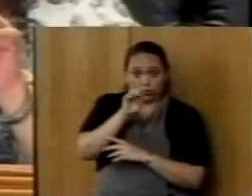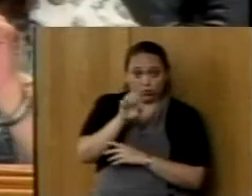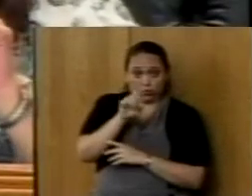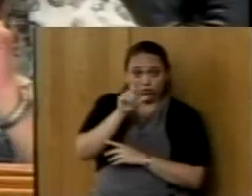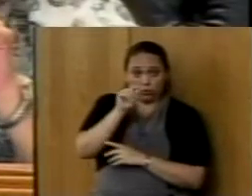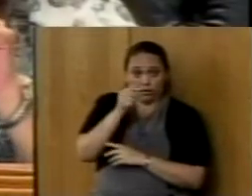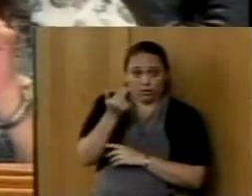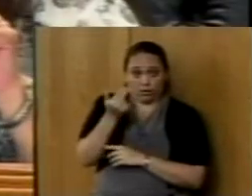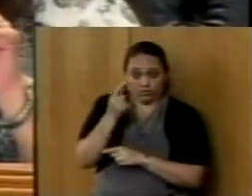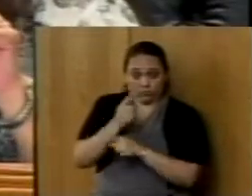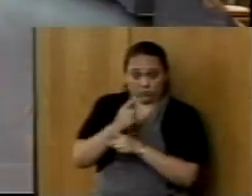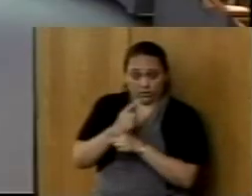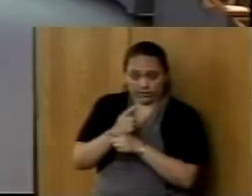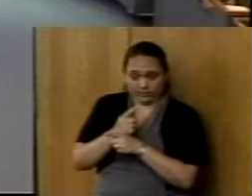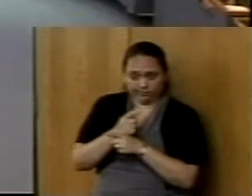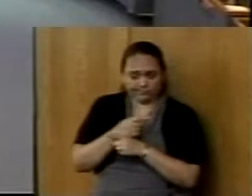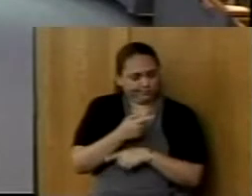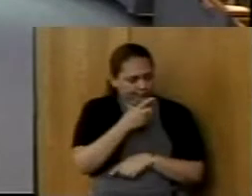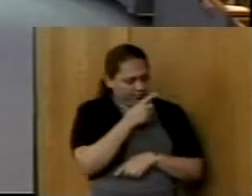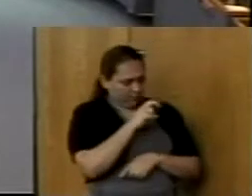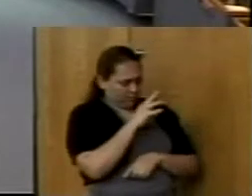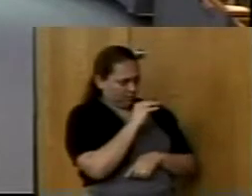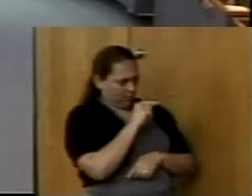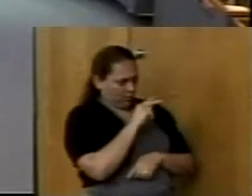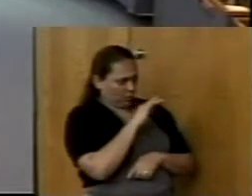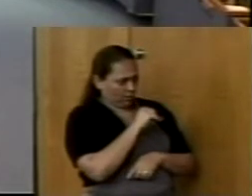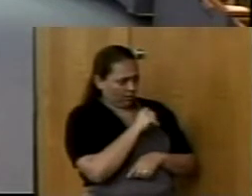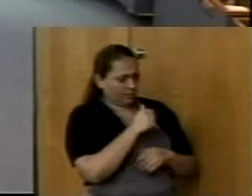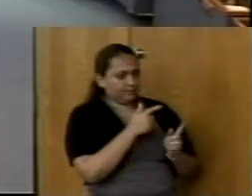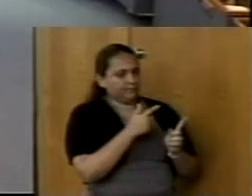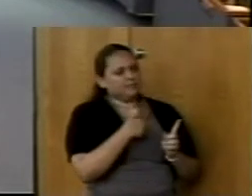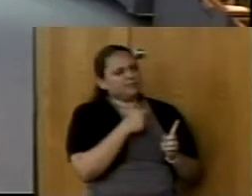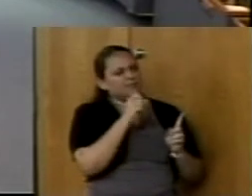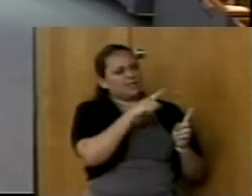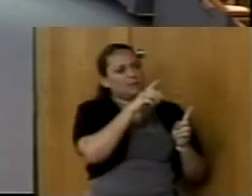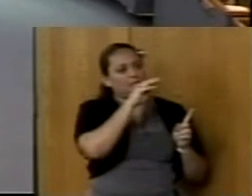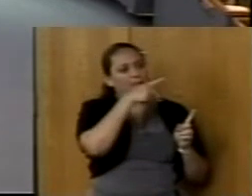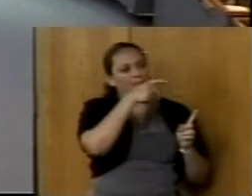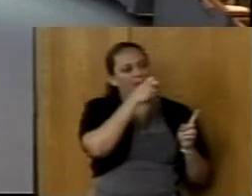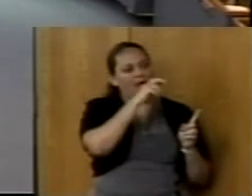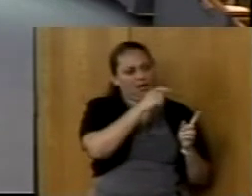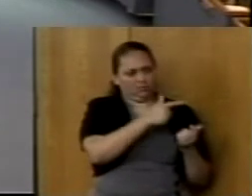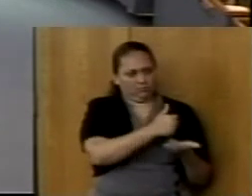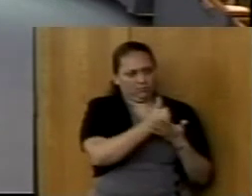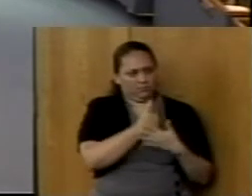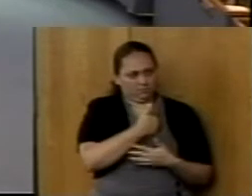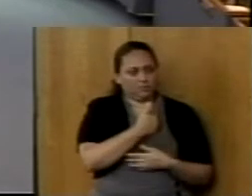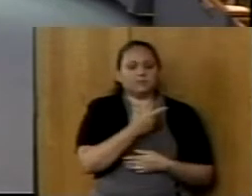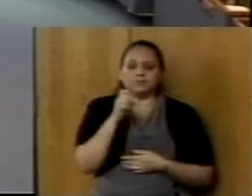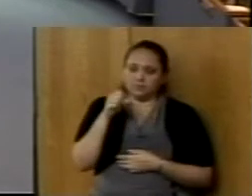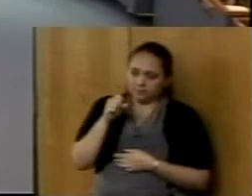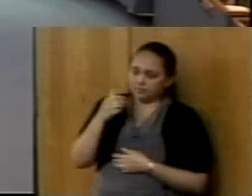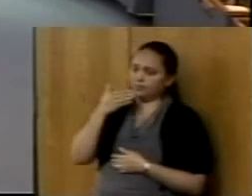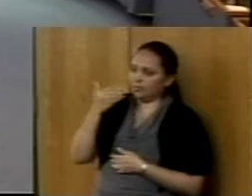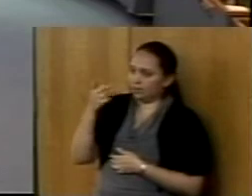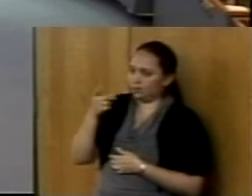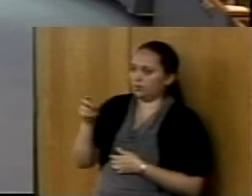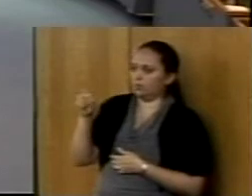Dr. Montoya? Ms. Pena, if you would assist with that one. Yes, thank you, Dr. Montoya, Dr.